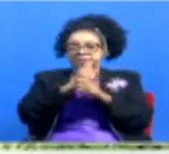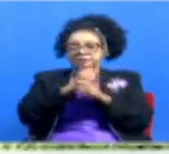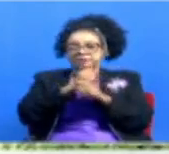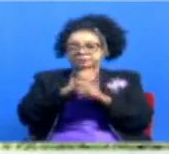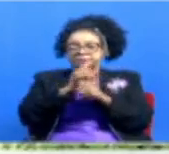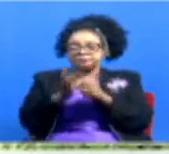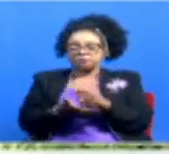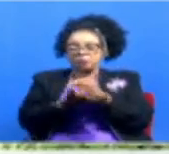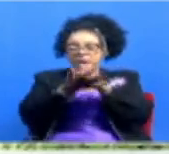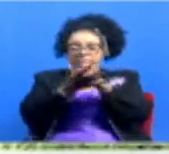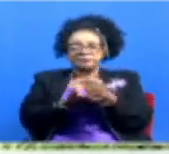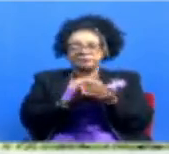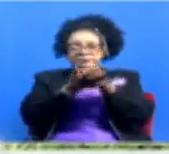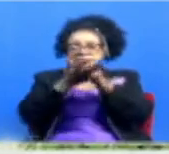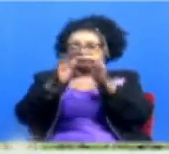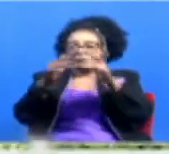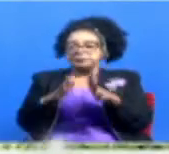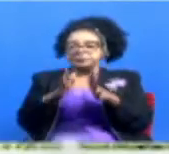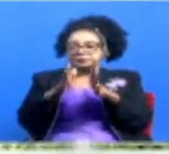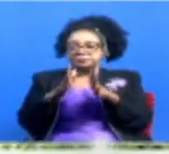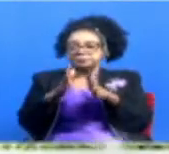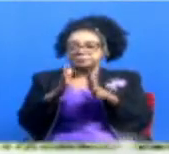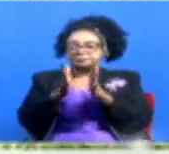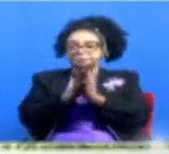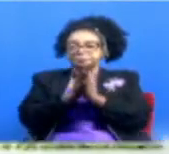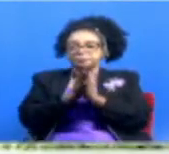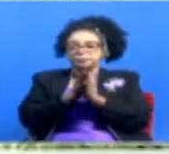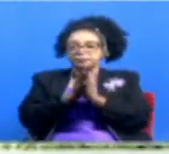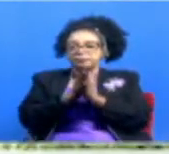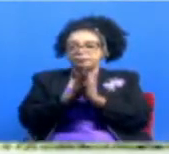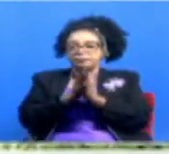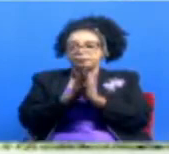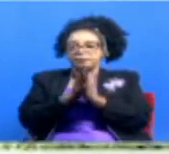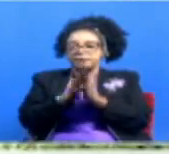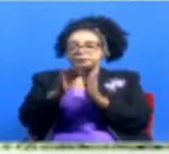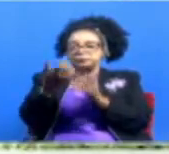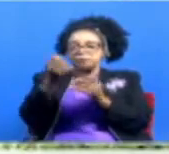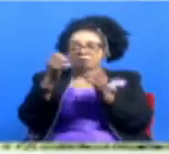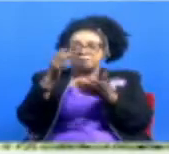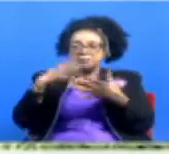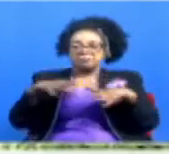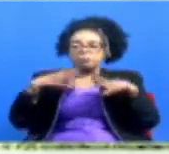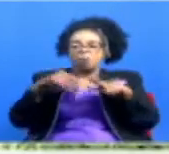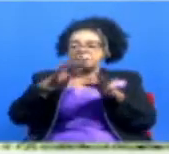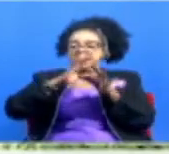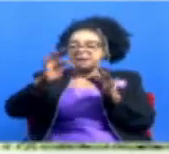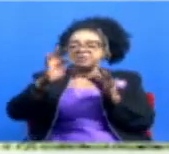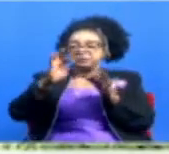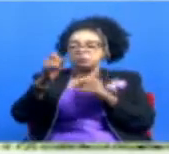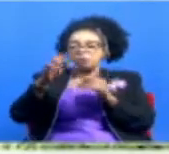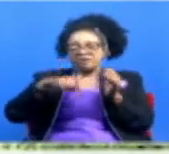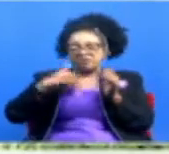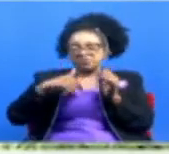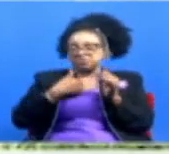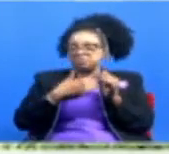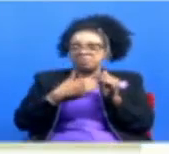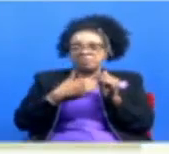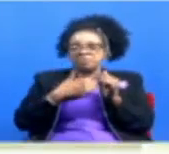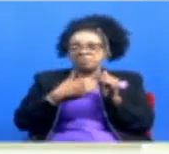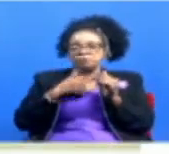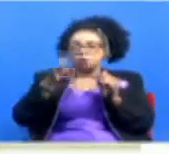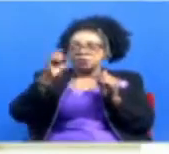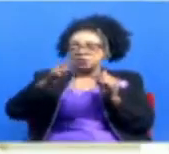who had wild swarm, hizi nyuki ambazo wanaziko kwa miti ya maembe, people were burning, and we thought that we need to keep this